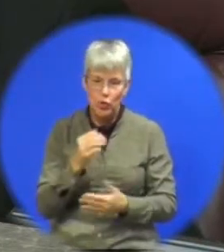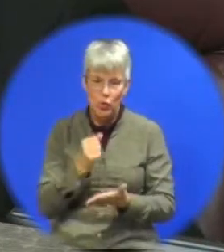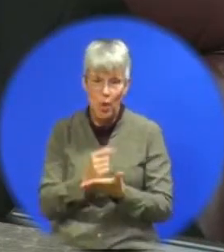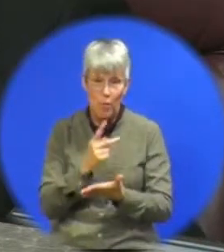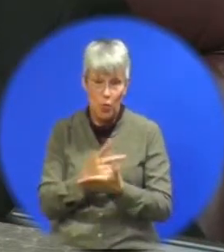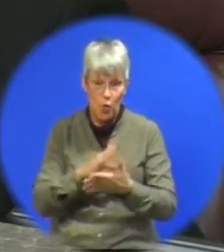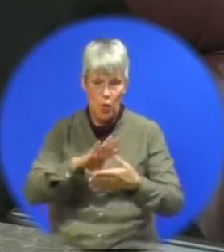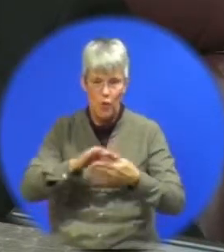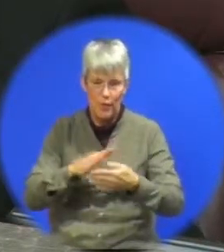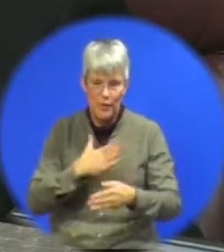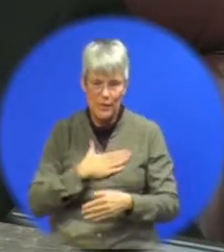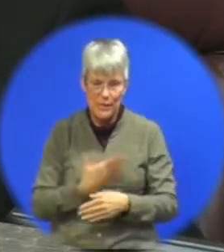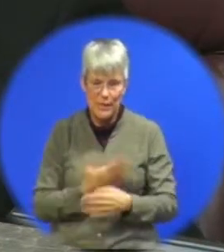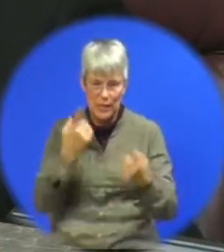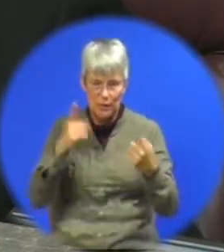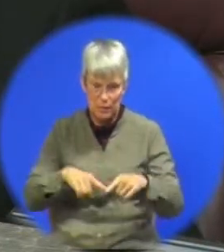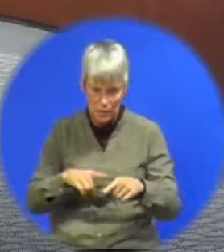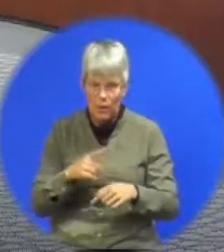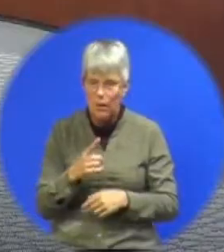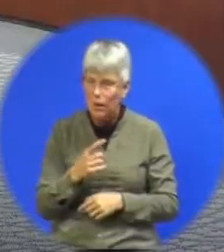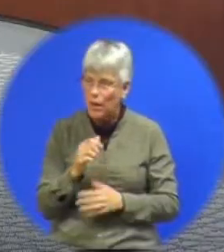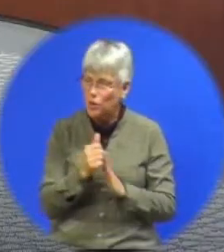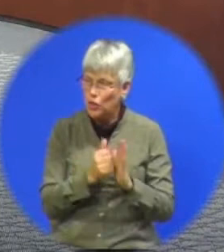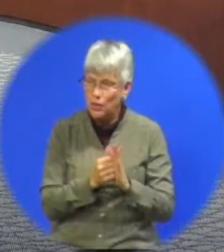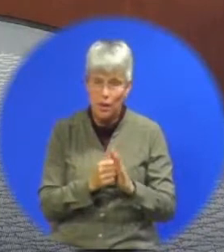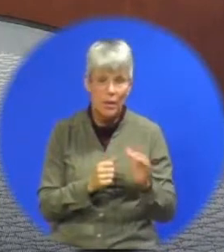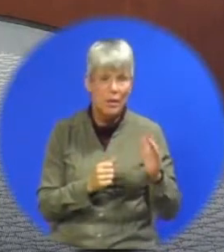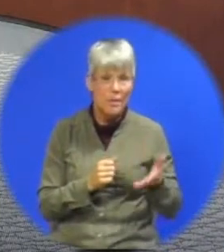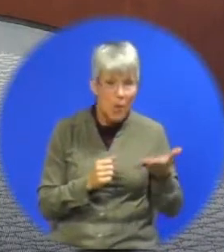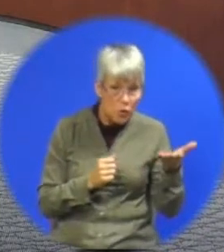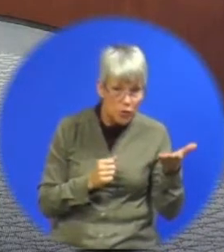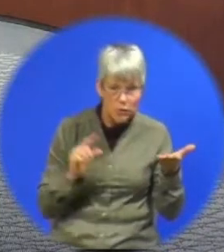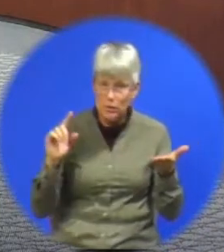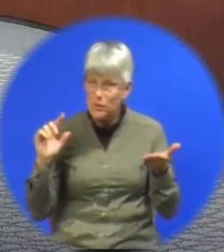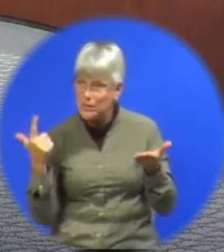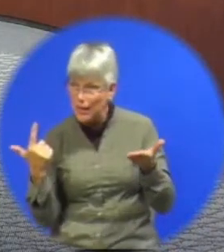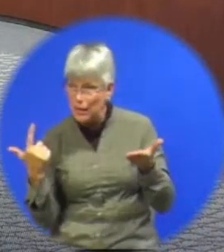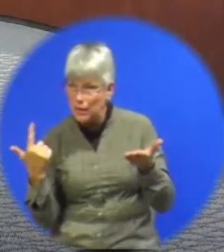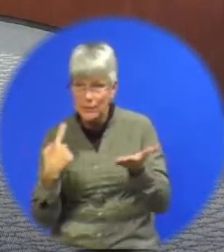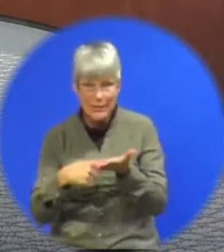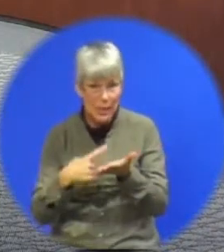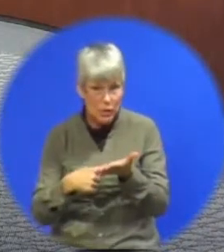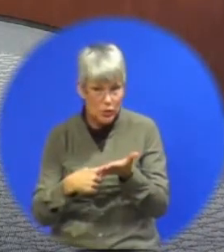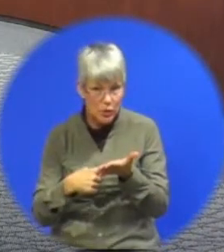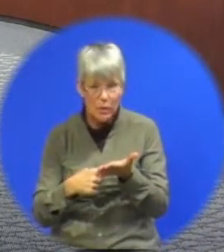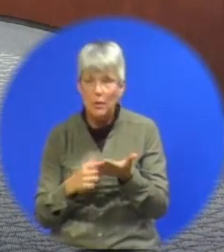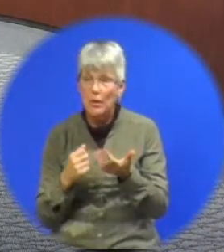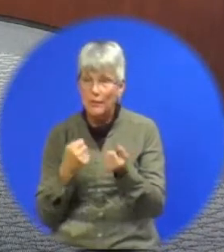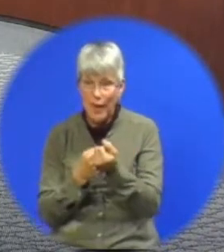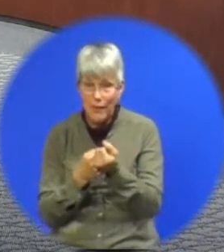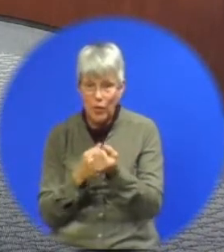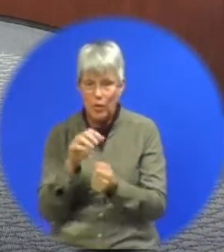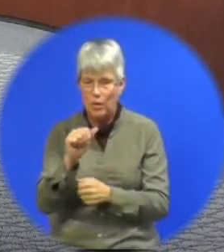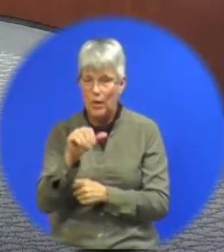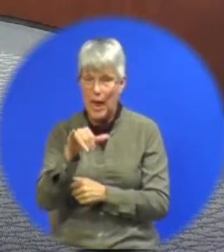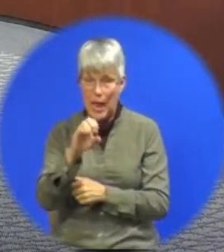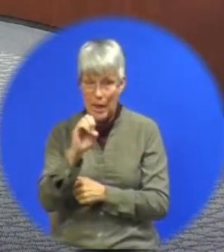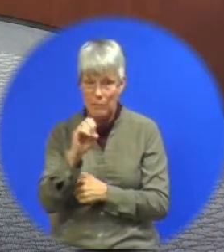moved. Have a second? Second. Any discussion? All in favor say aye. Aye. Motion